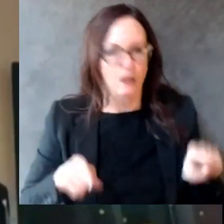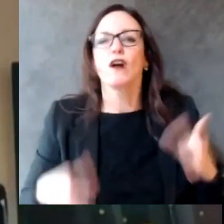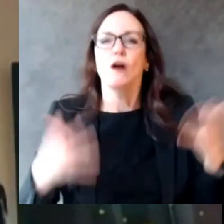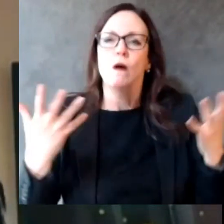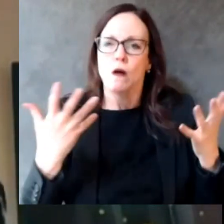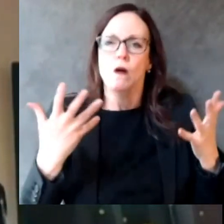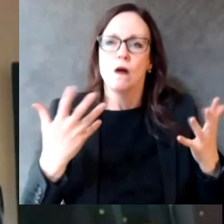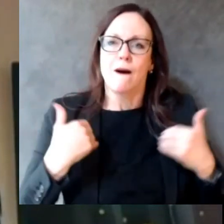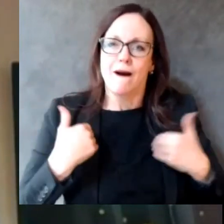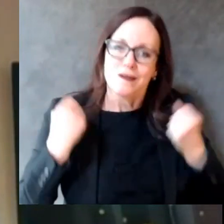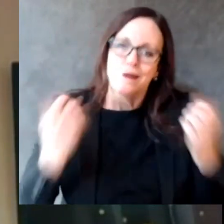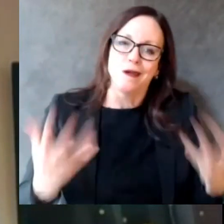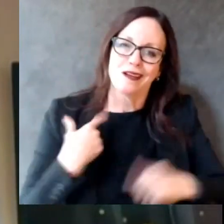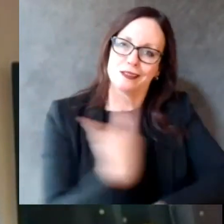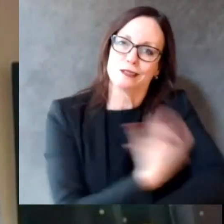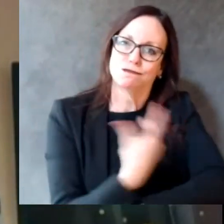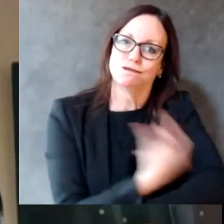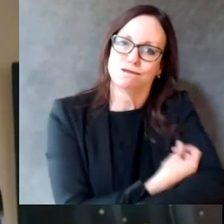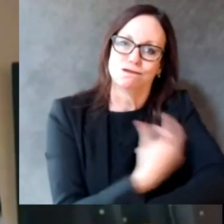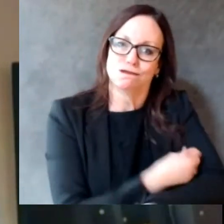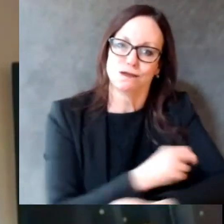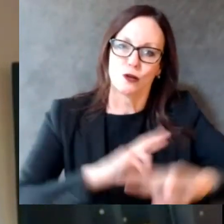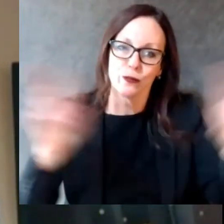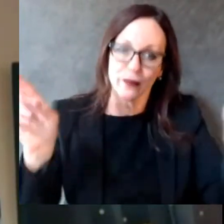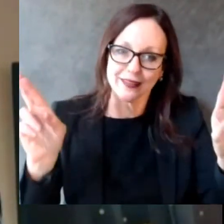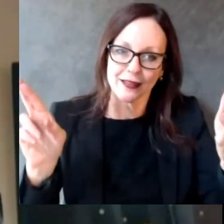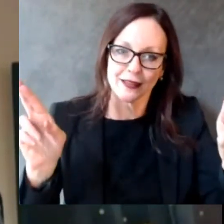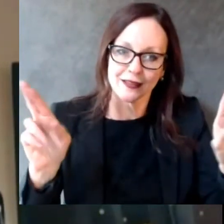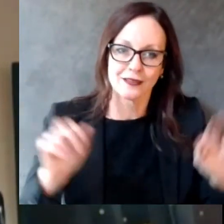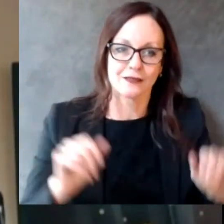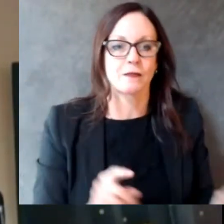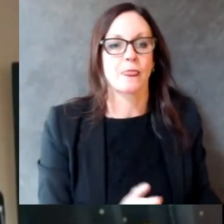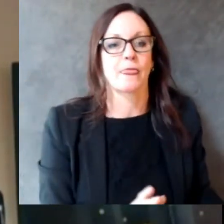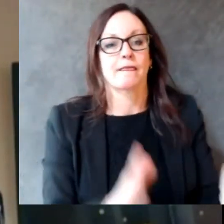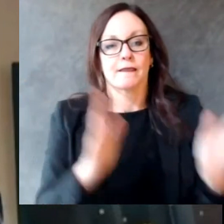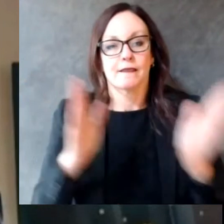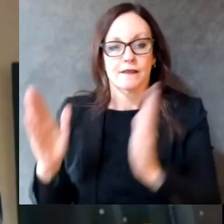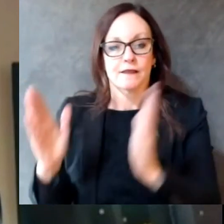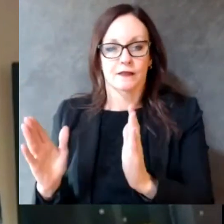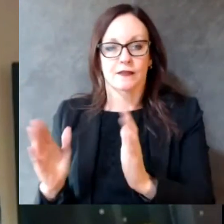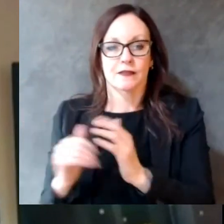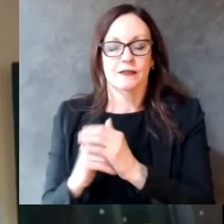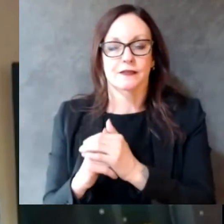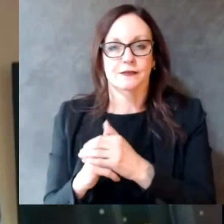we're at 81.1% of people who have received their first dose. So